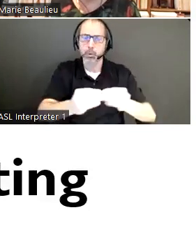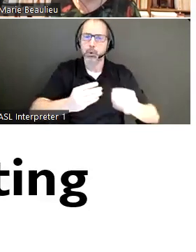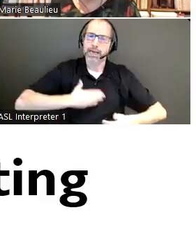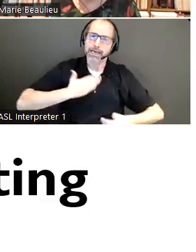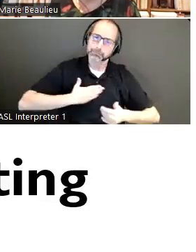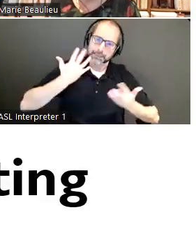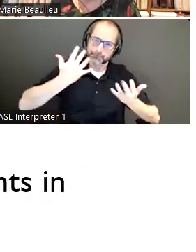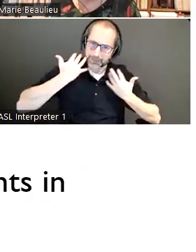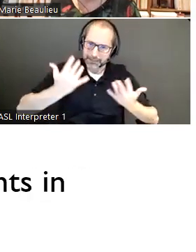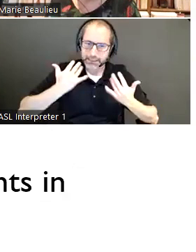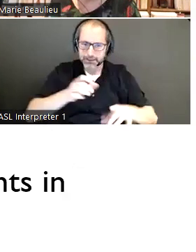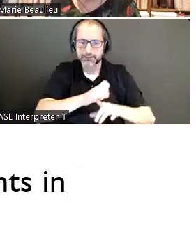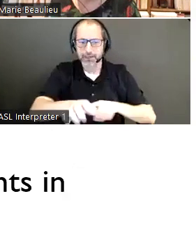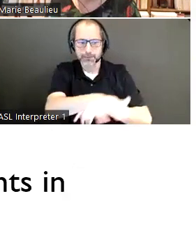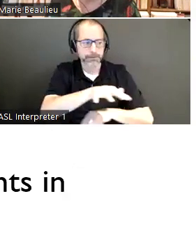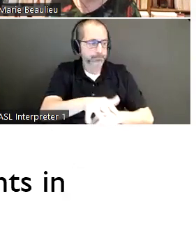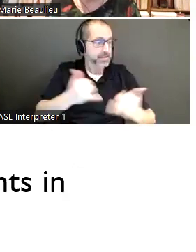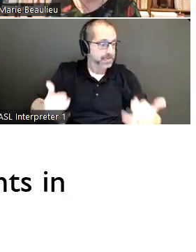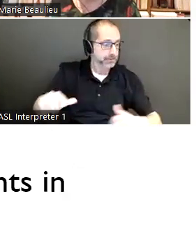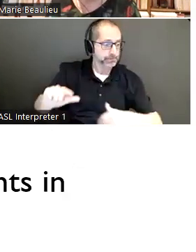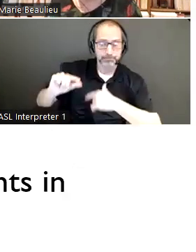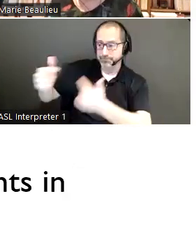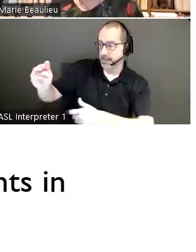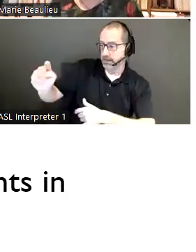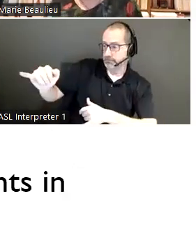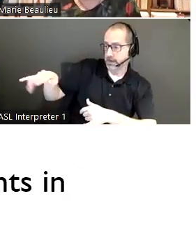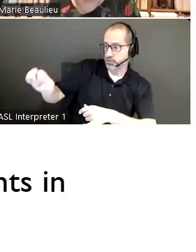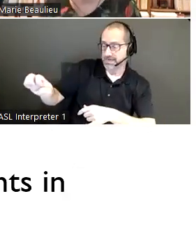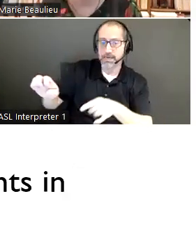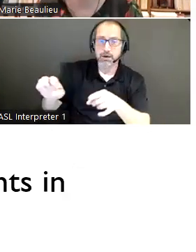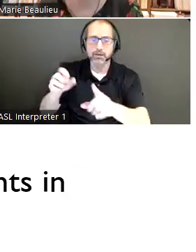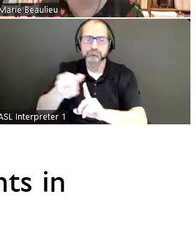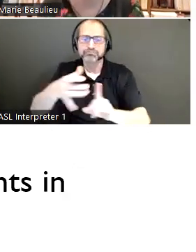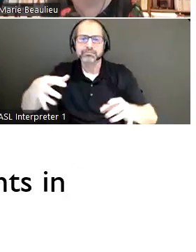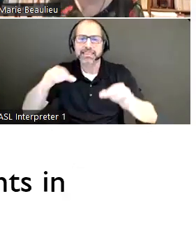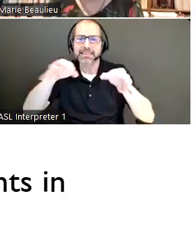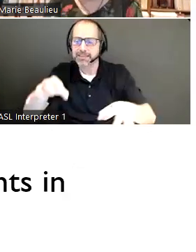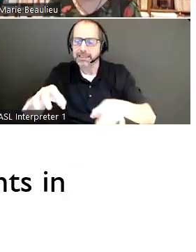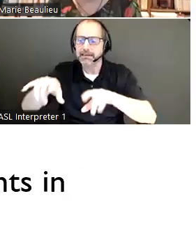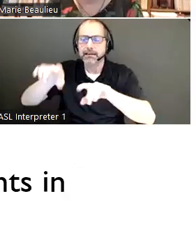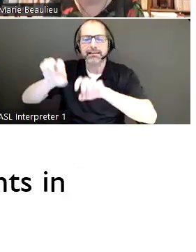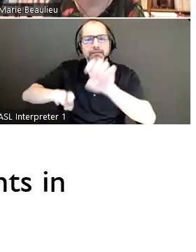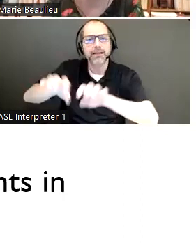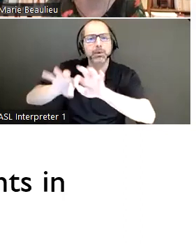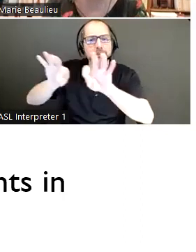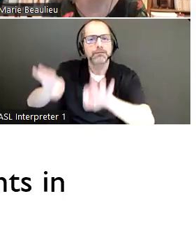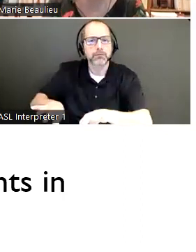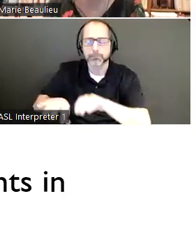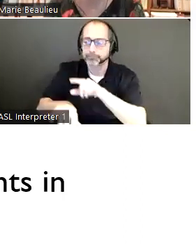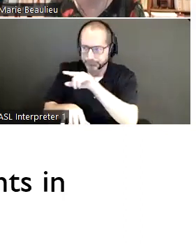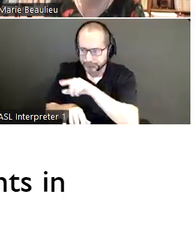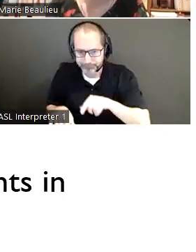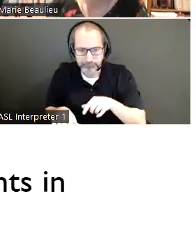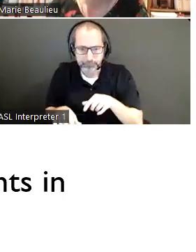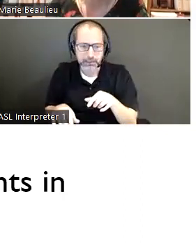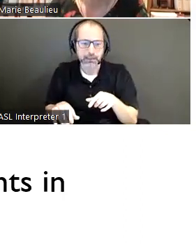testing. So yes, let's go into the evaluation of the pilot project. Like I said earlier,